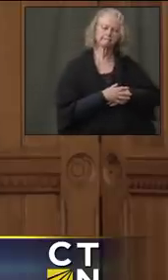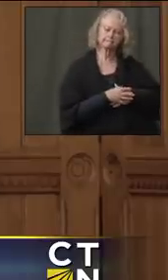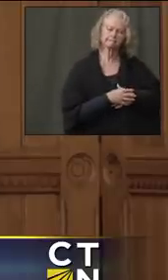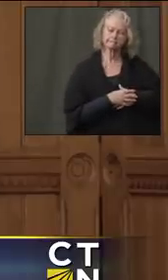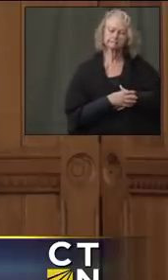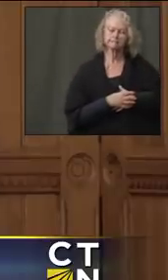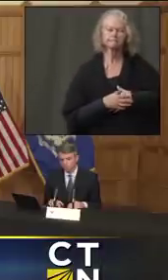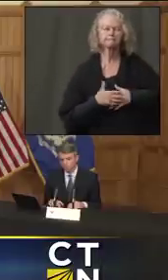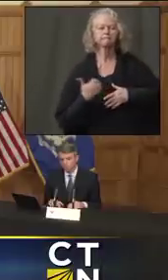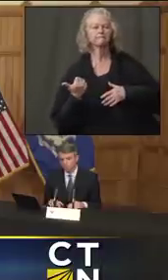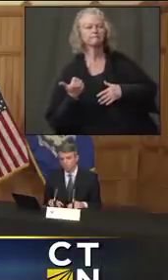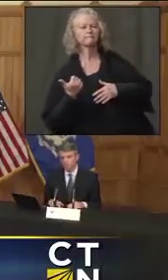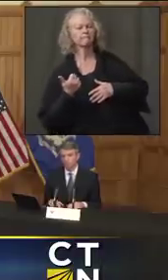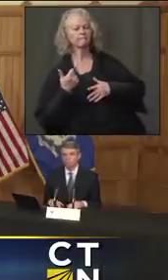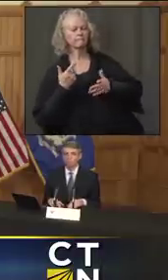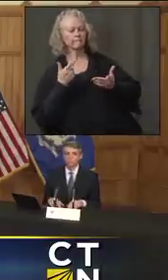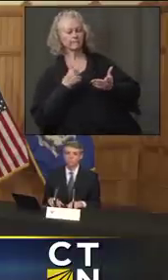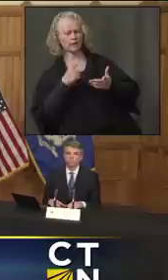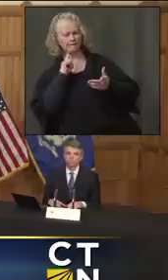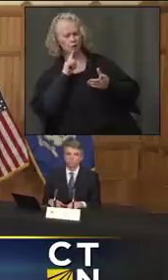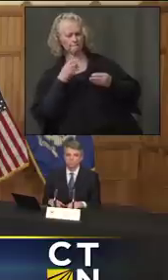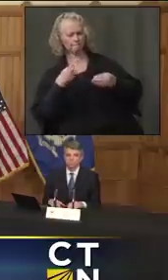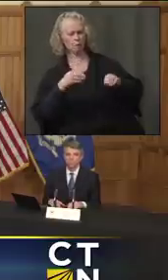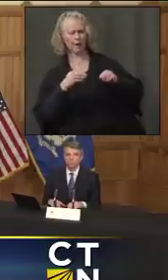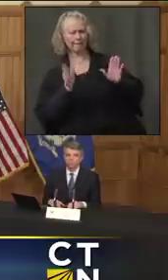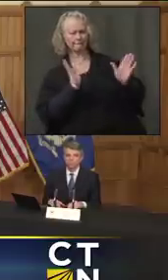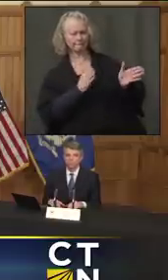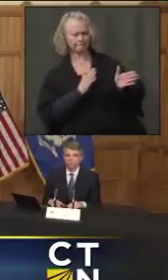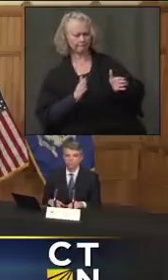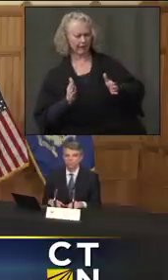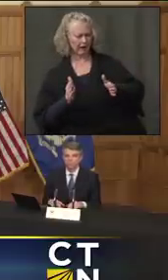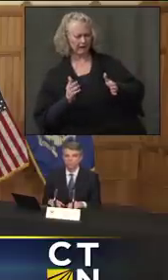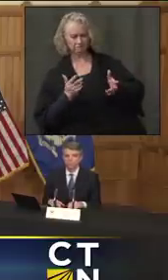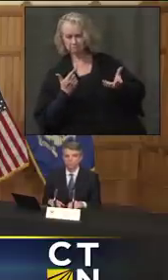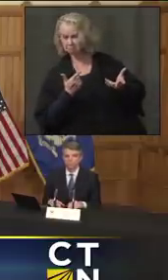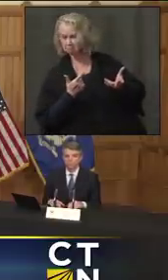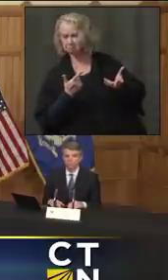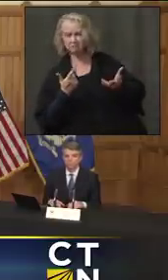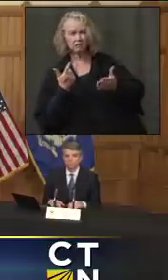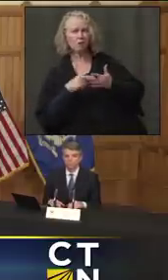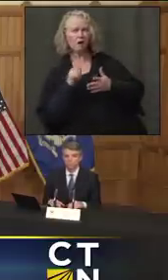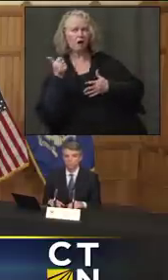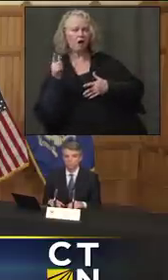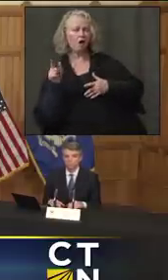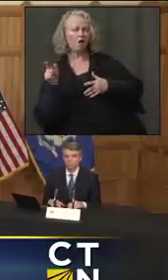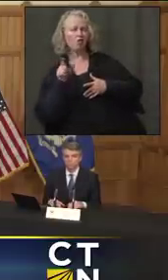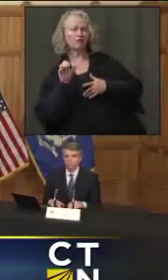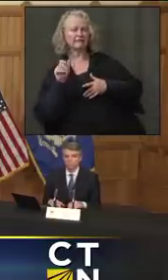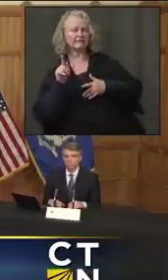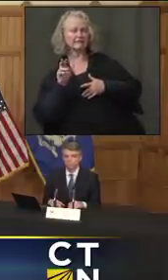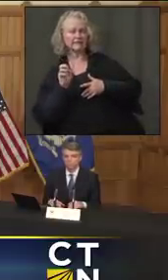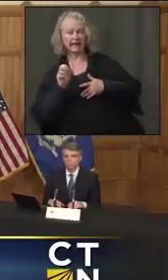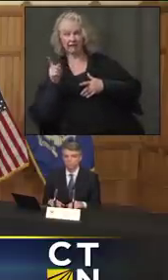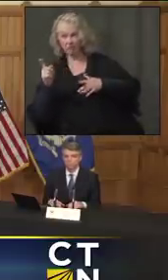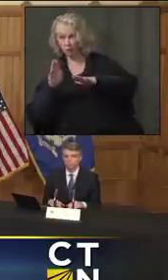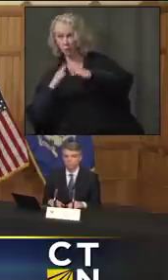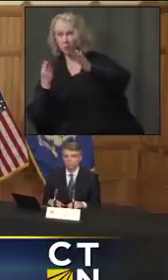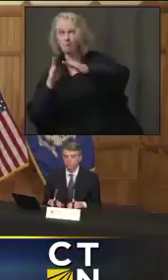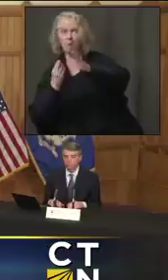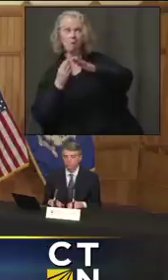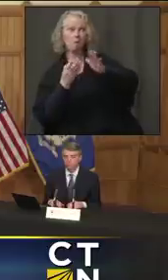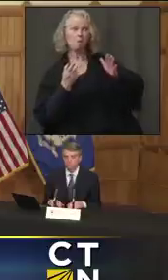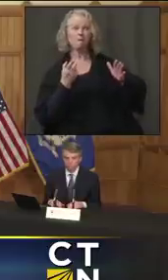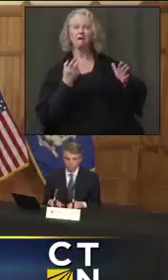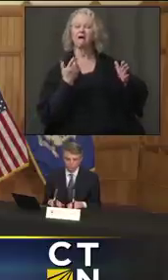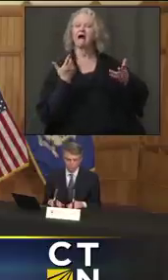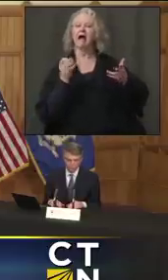And as far as a marketing plan, we had heard, do you have any updates on where the other states are that you've been keeping track of that have opened? How many people are